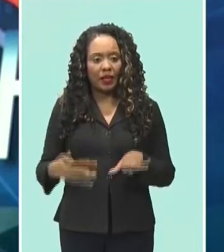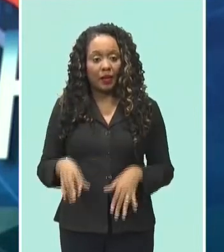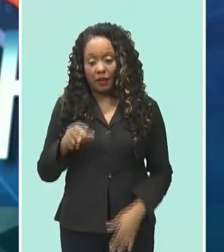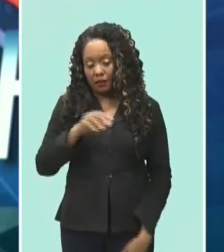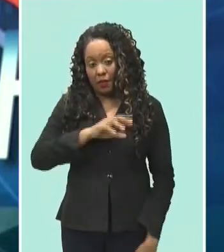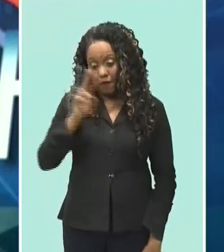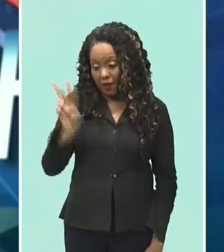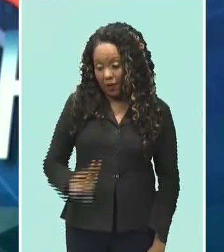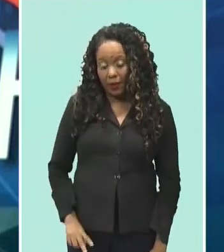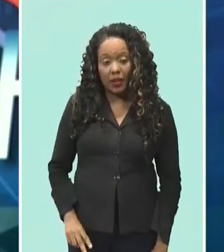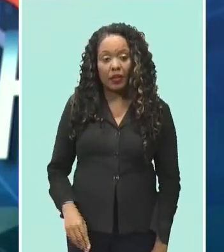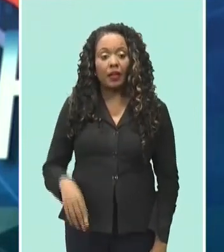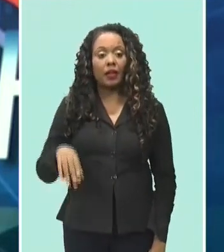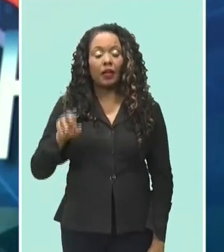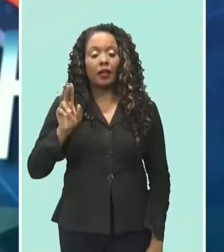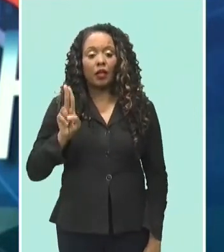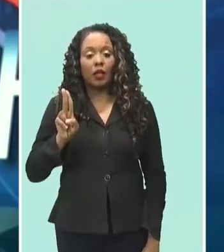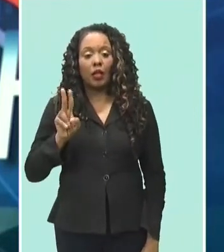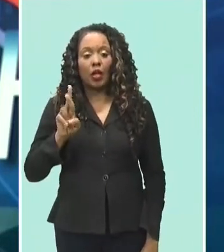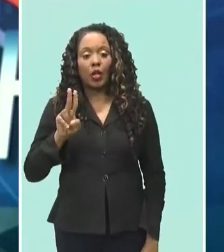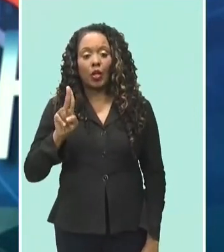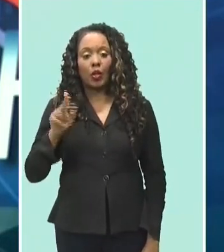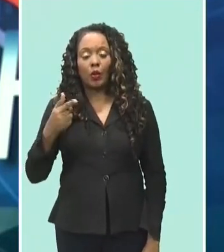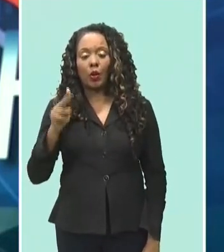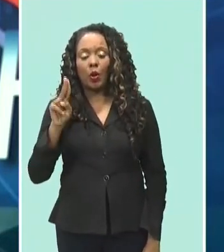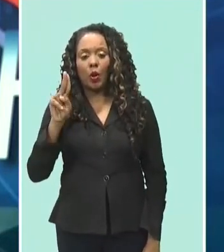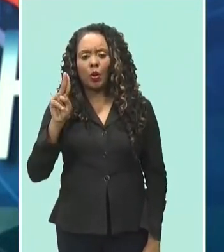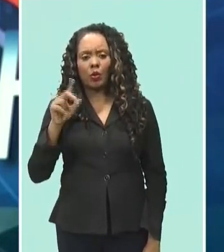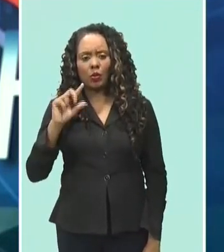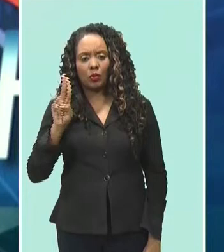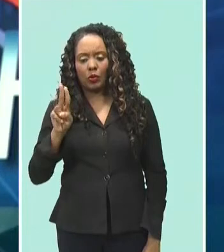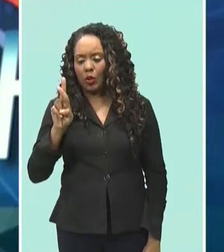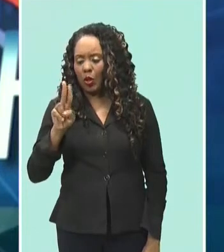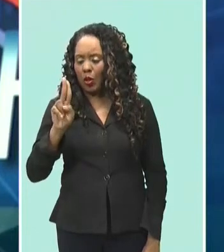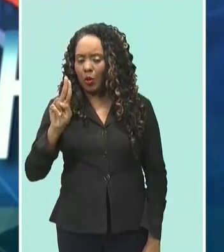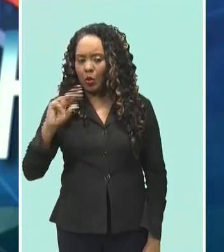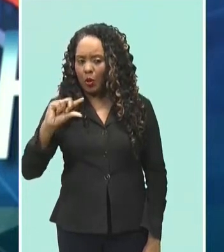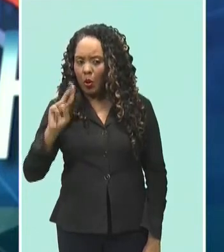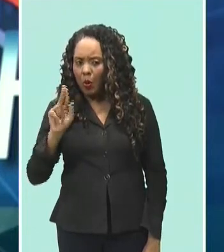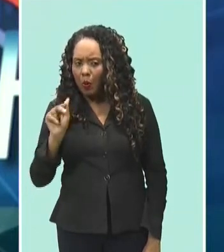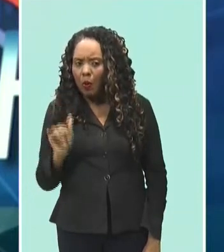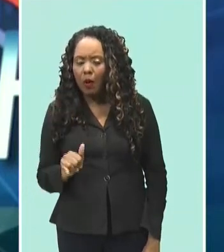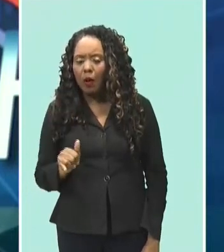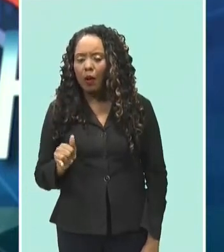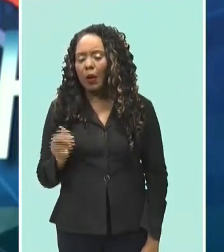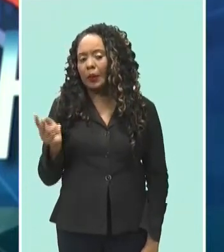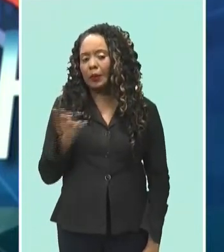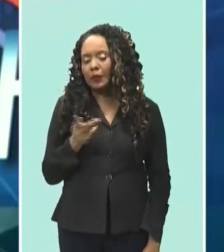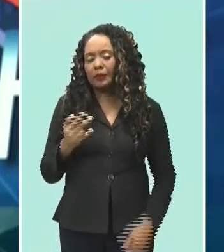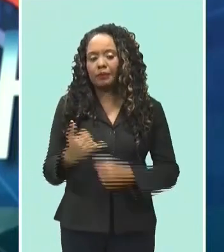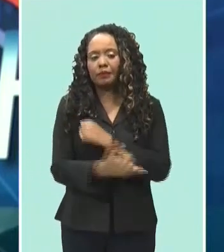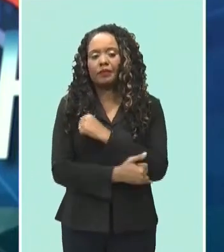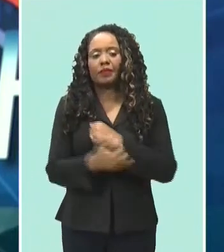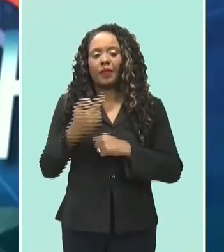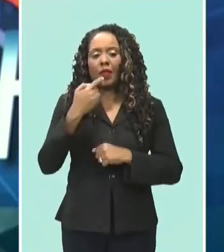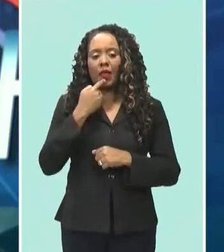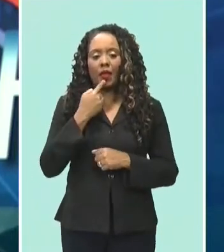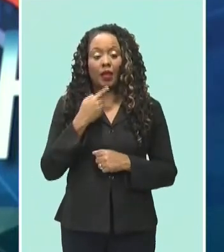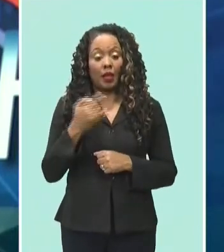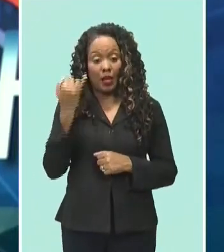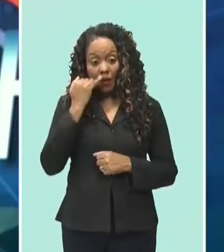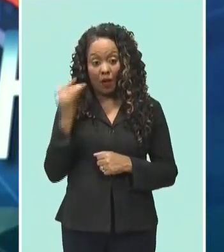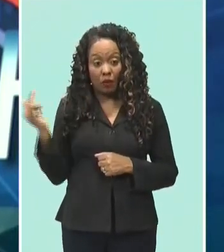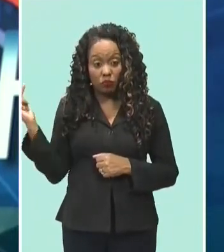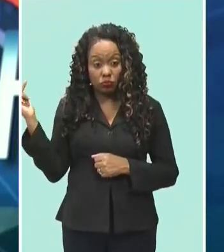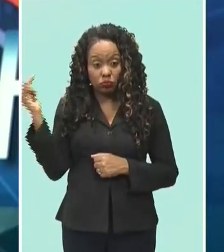and hate crimes in the U.S. Uruguay's Office of Foreign Ministry issued an advisory yesterday saying that citizens should